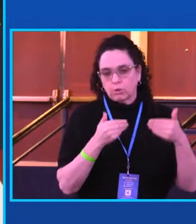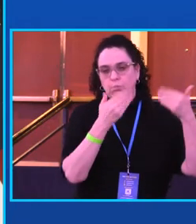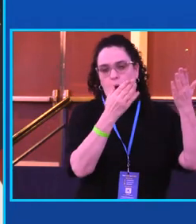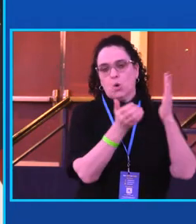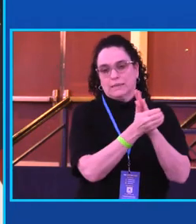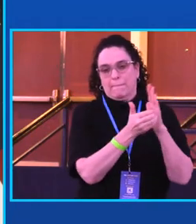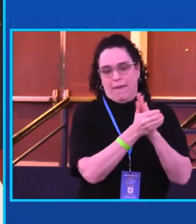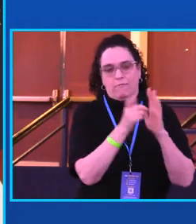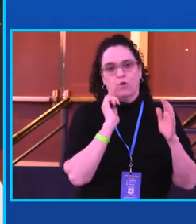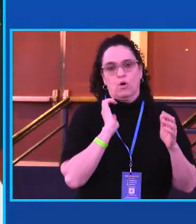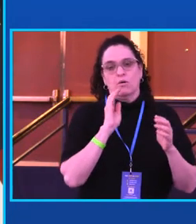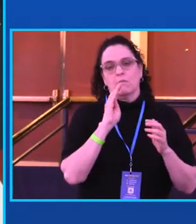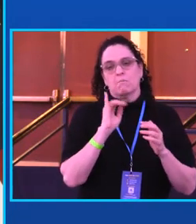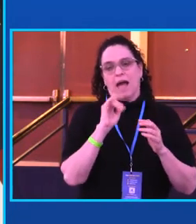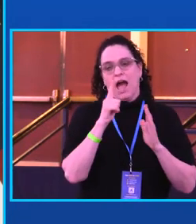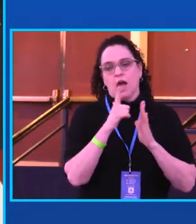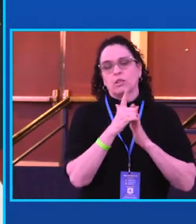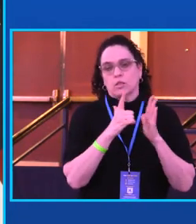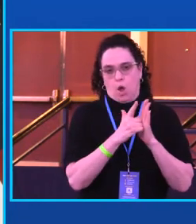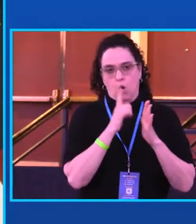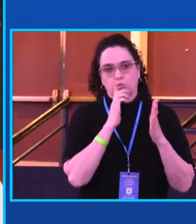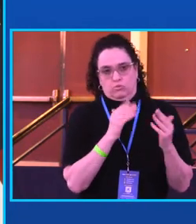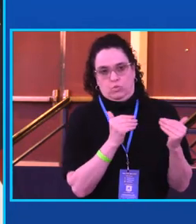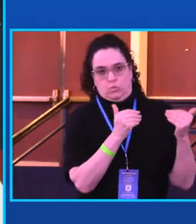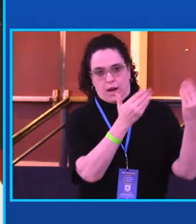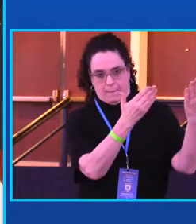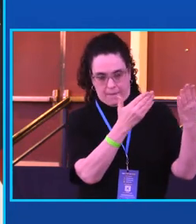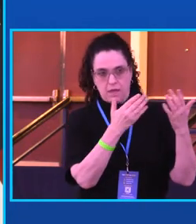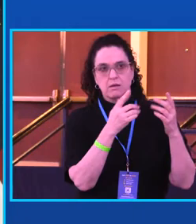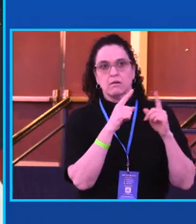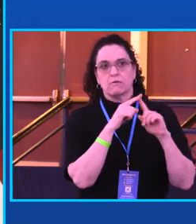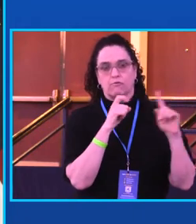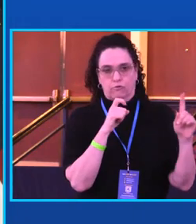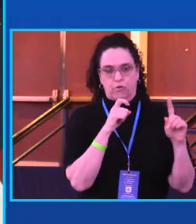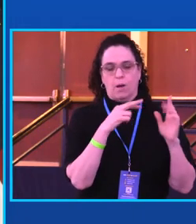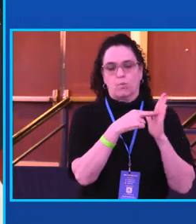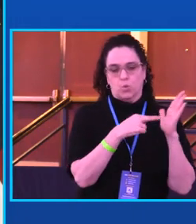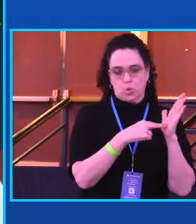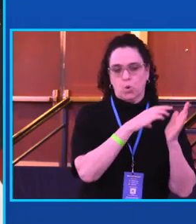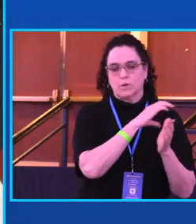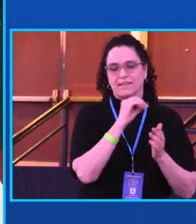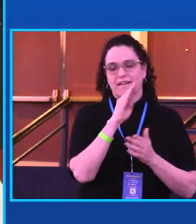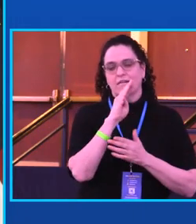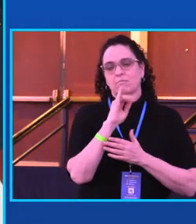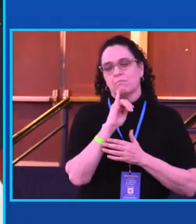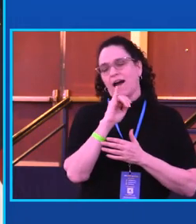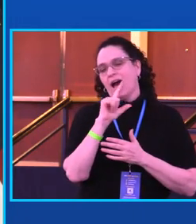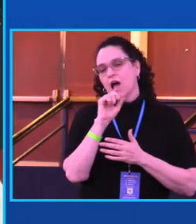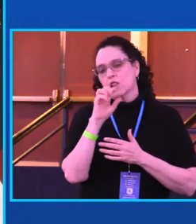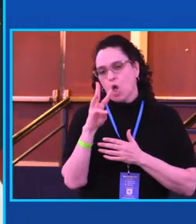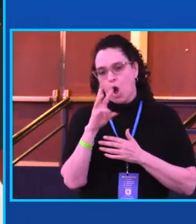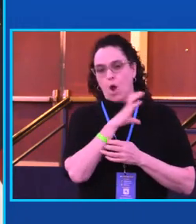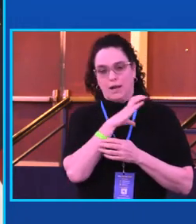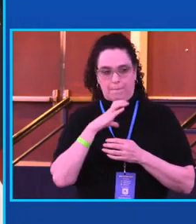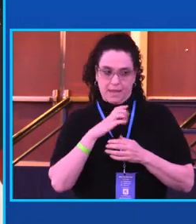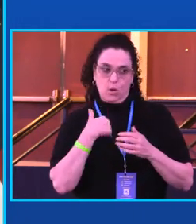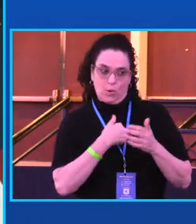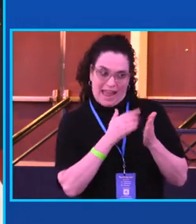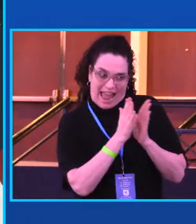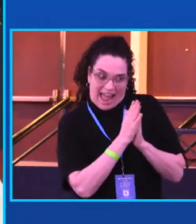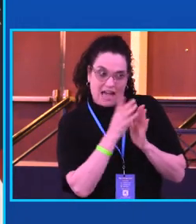bylaws be recommended by the Rules and Bylaws Committee to be approved.